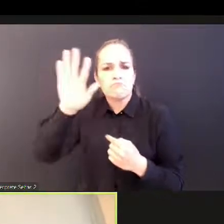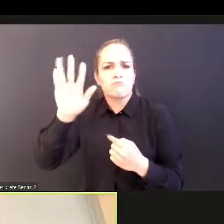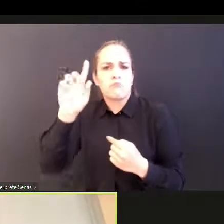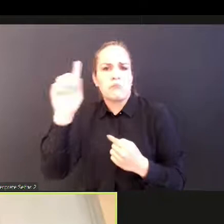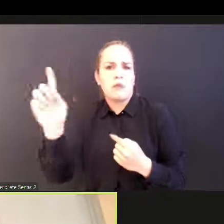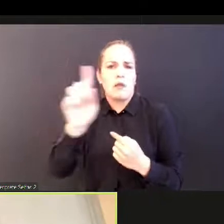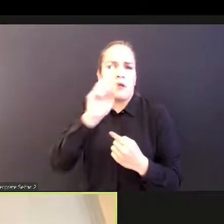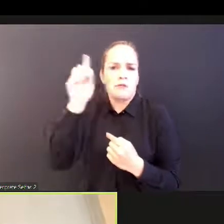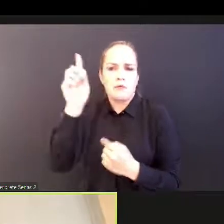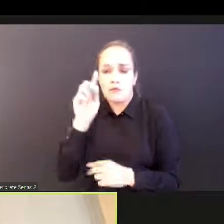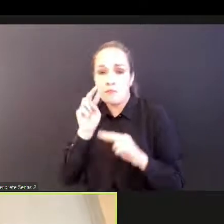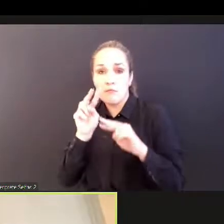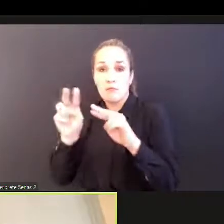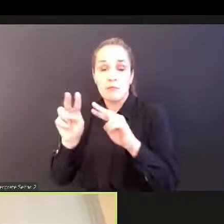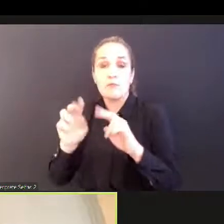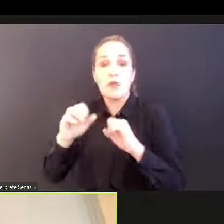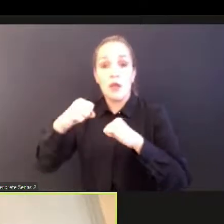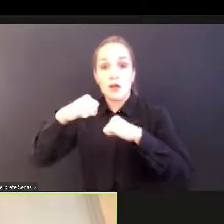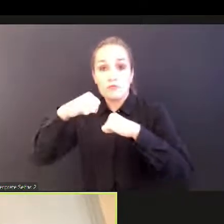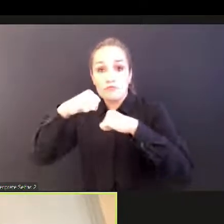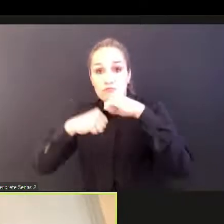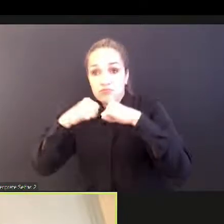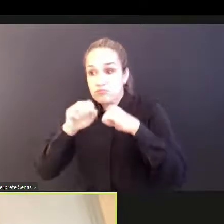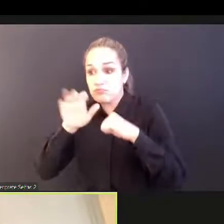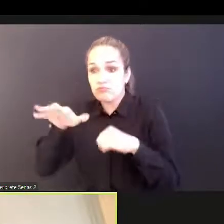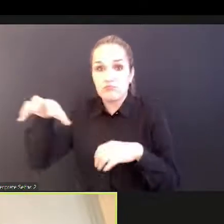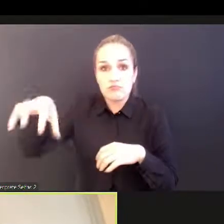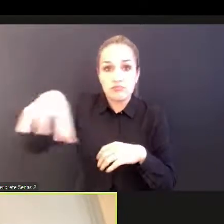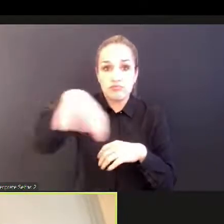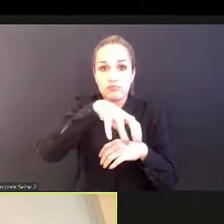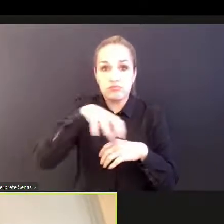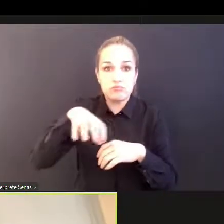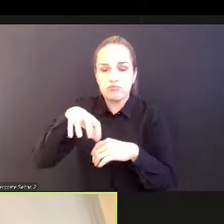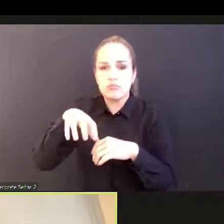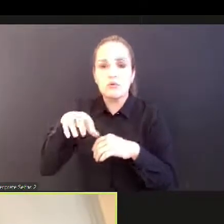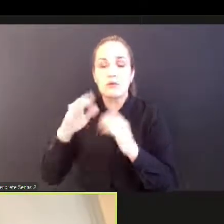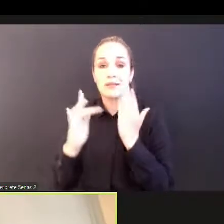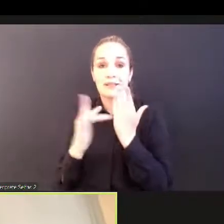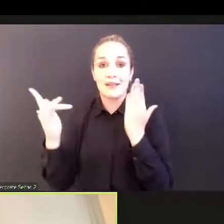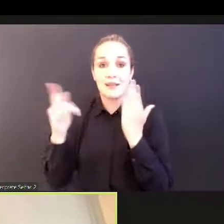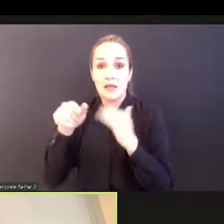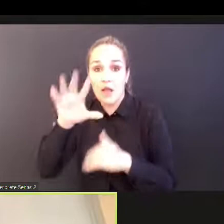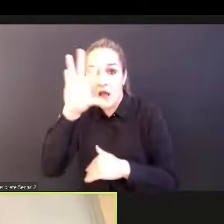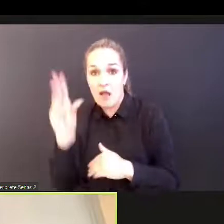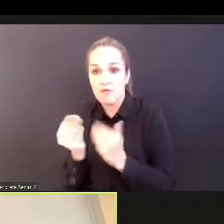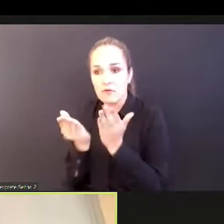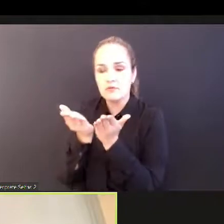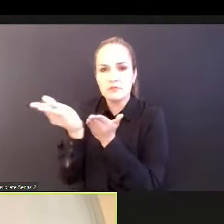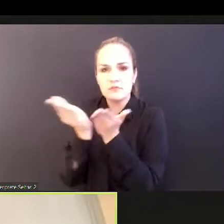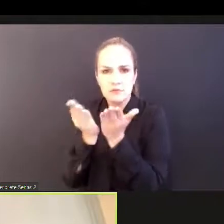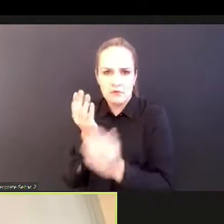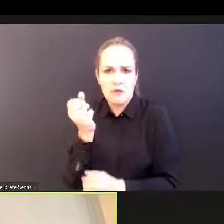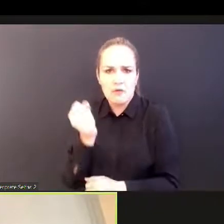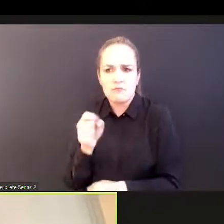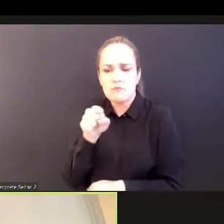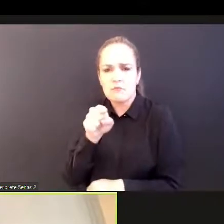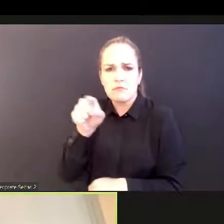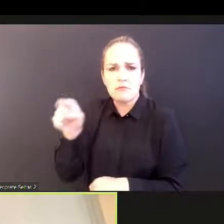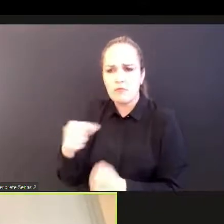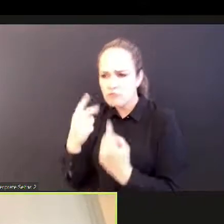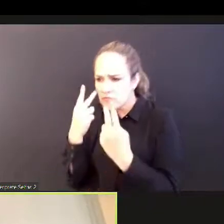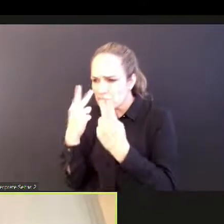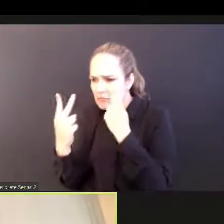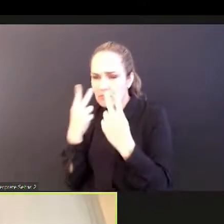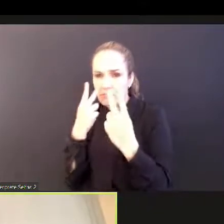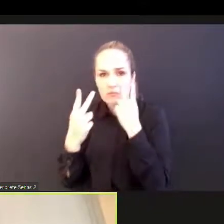So for instance, if we look at banking and finance, you have the demand for IT-enabled services like data management and storage, security,